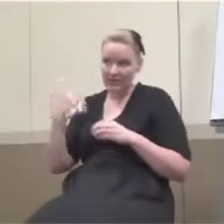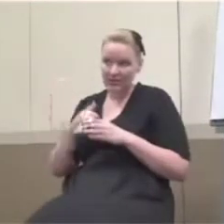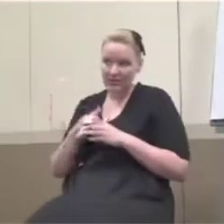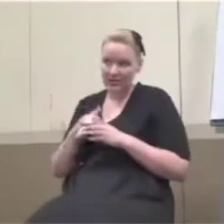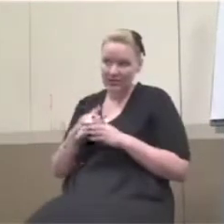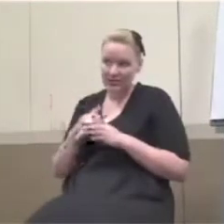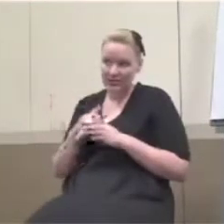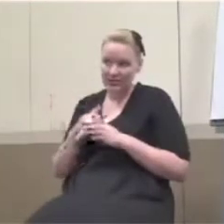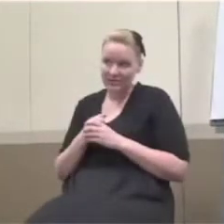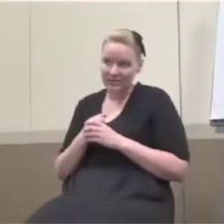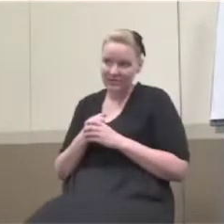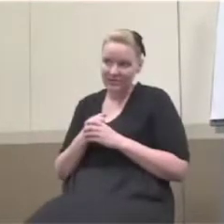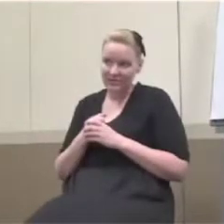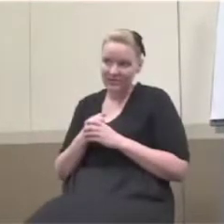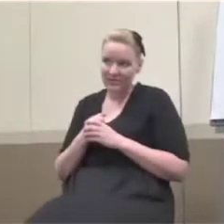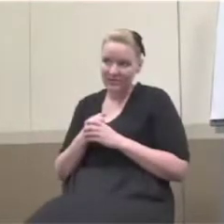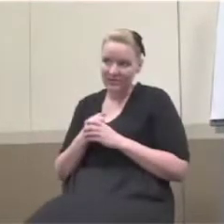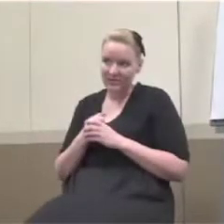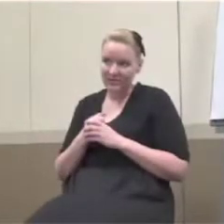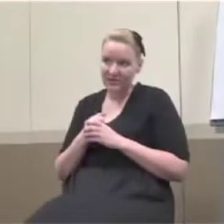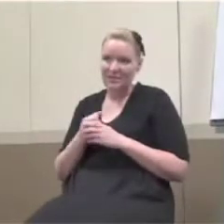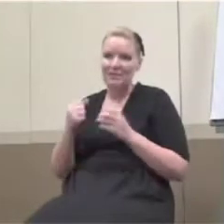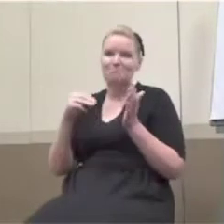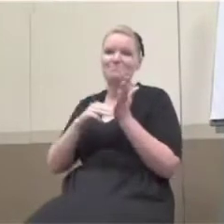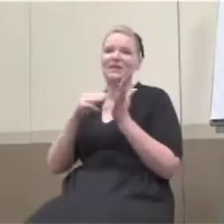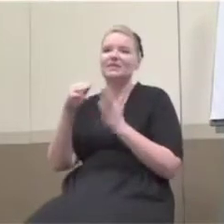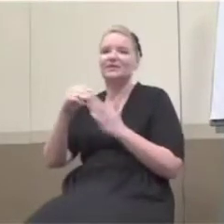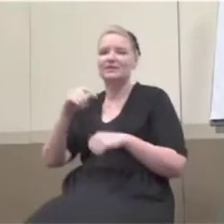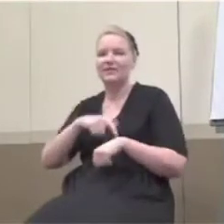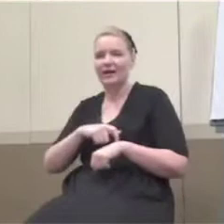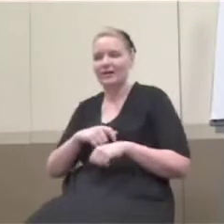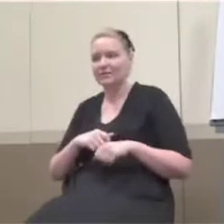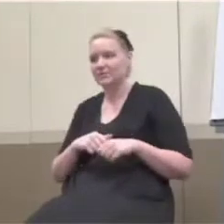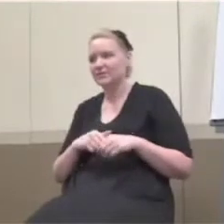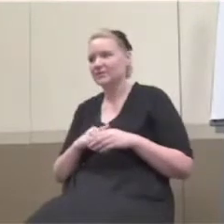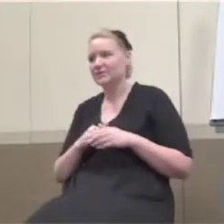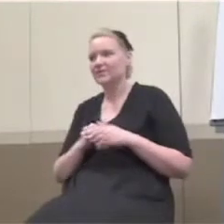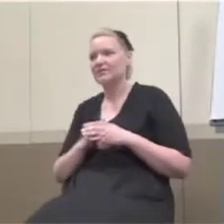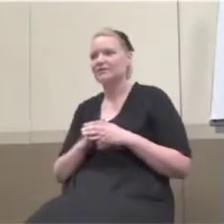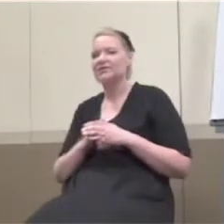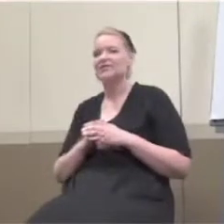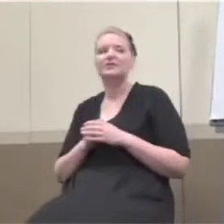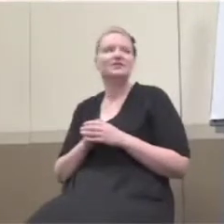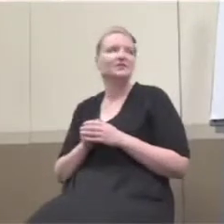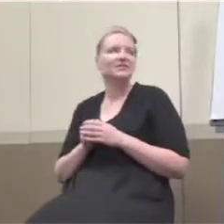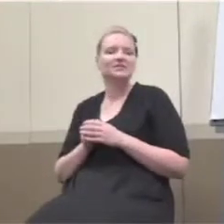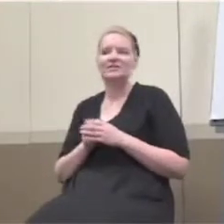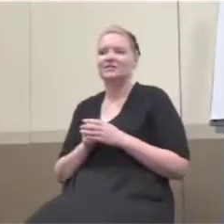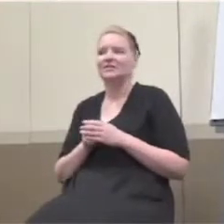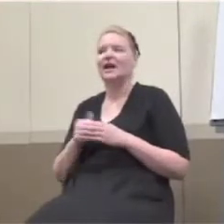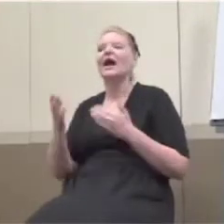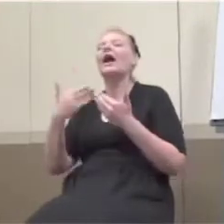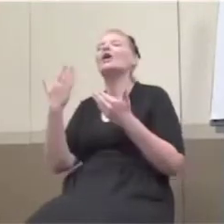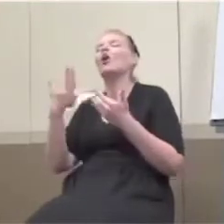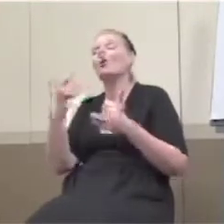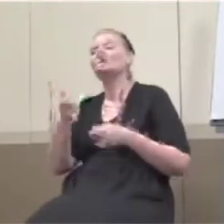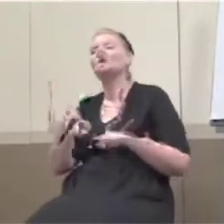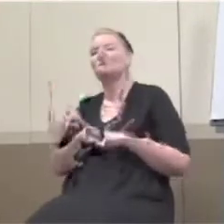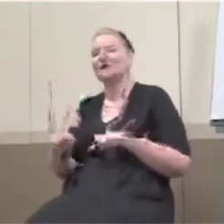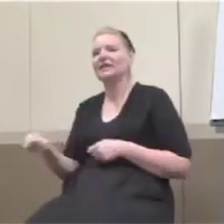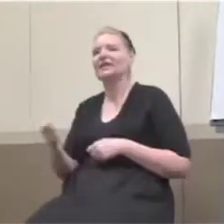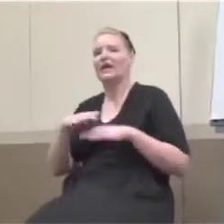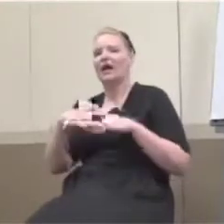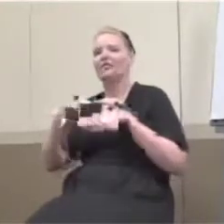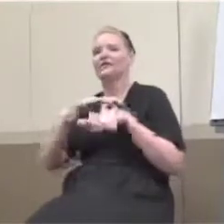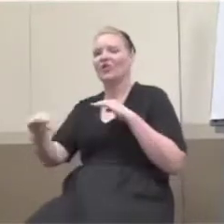had an argument about it a million times. Okay. Not that you're exaggerating.